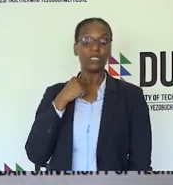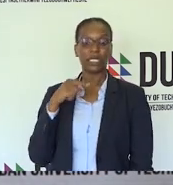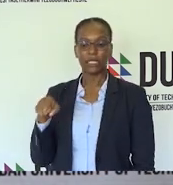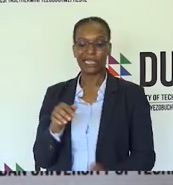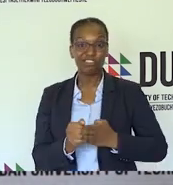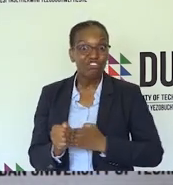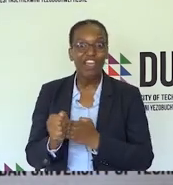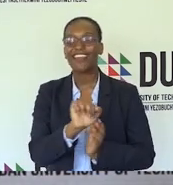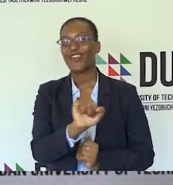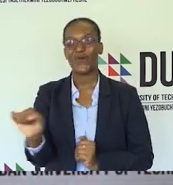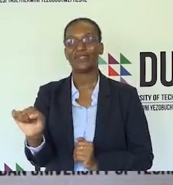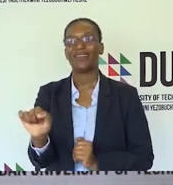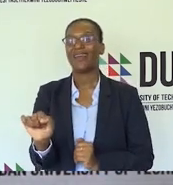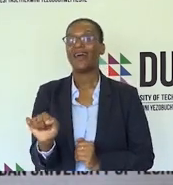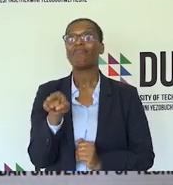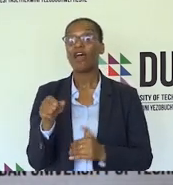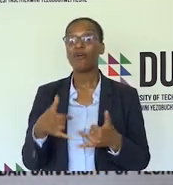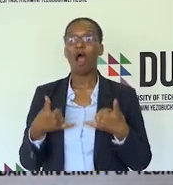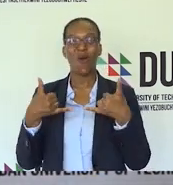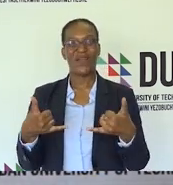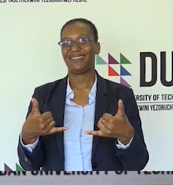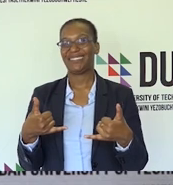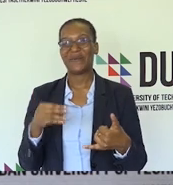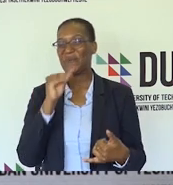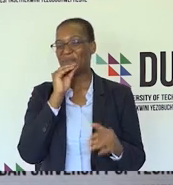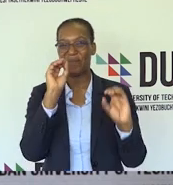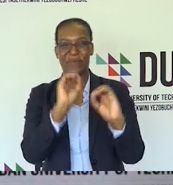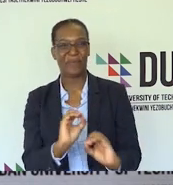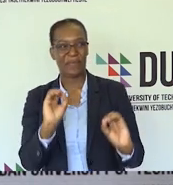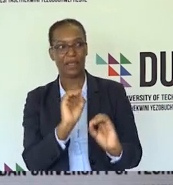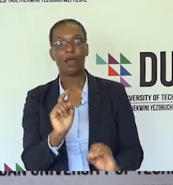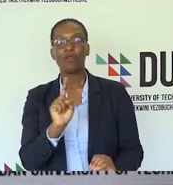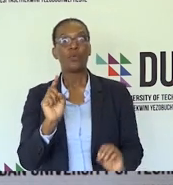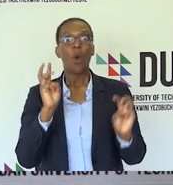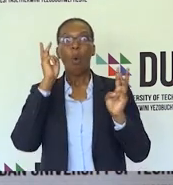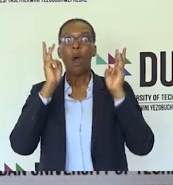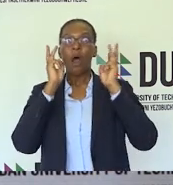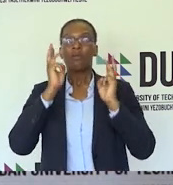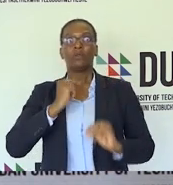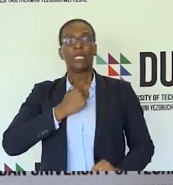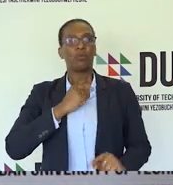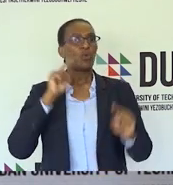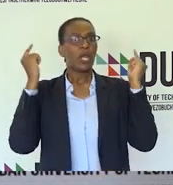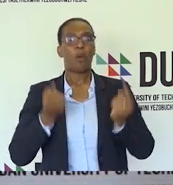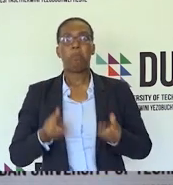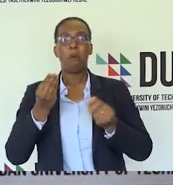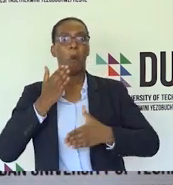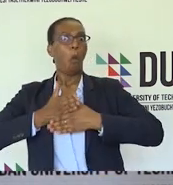that journey, that award will be meaningless and worthless. No wonder you might find yourself